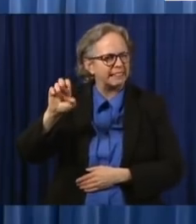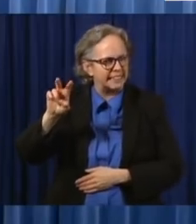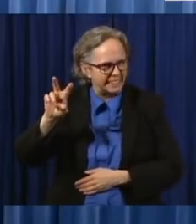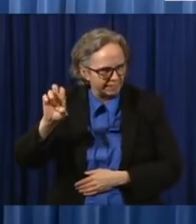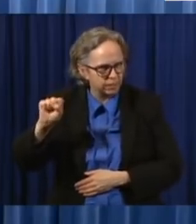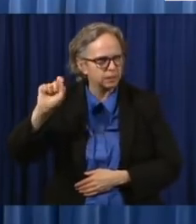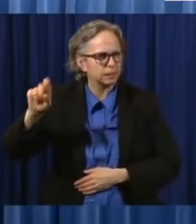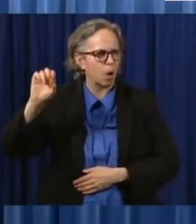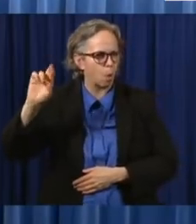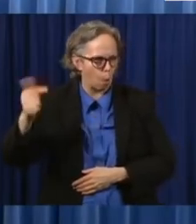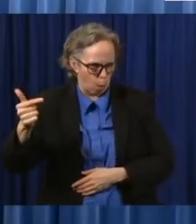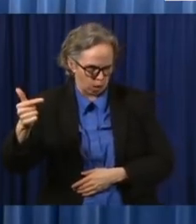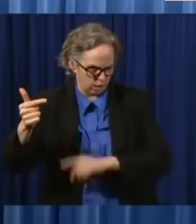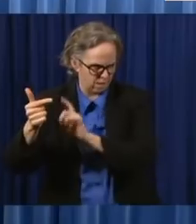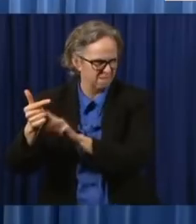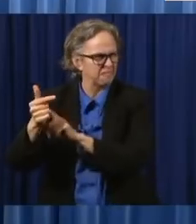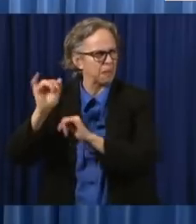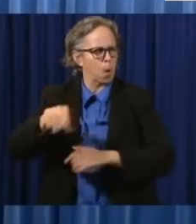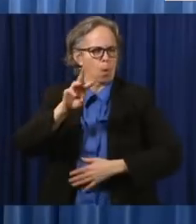onoursleeves.org.